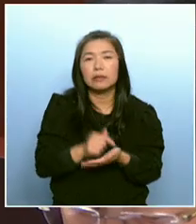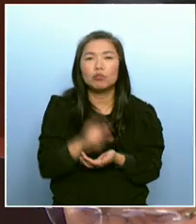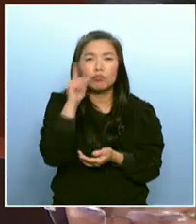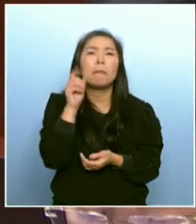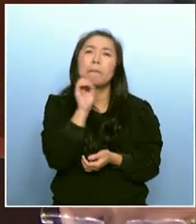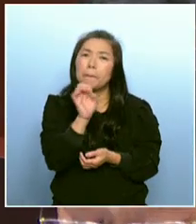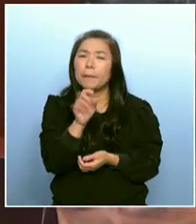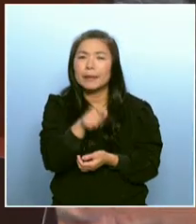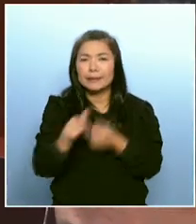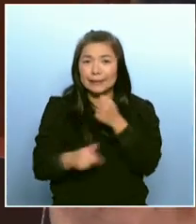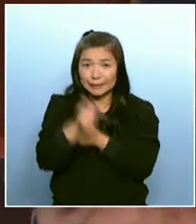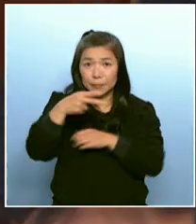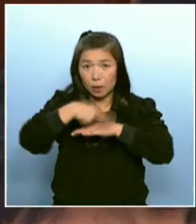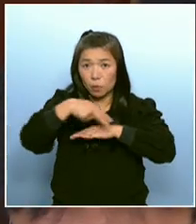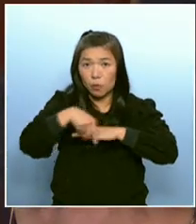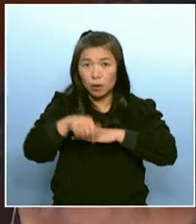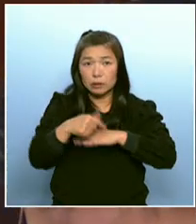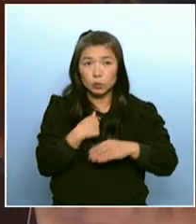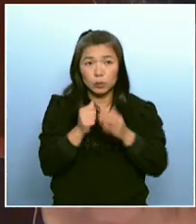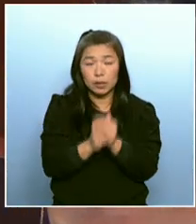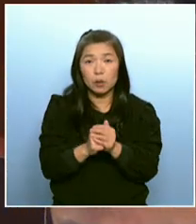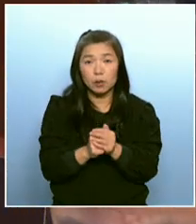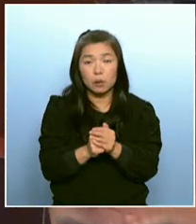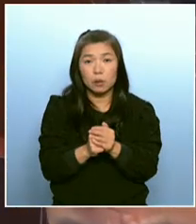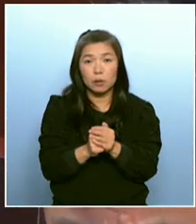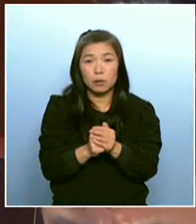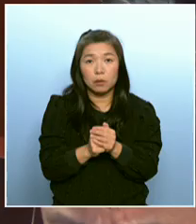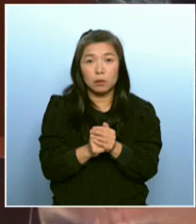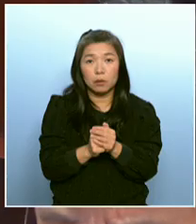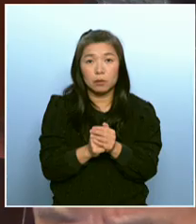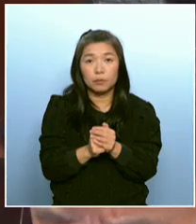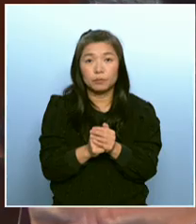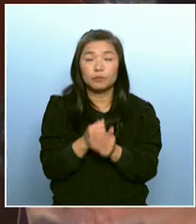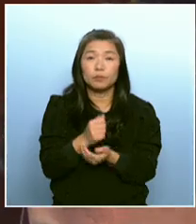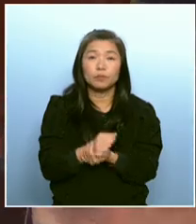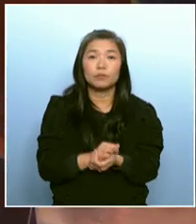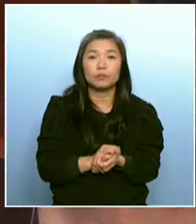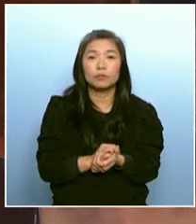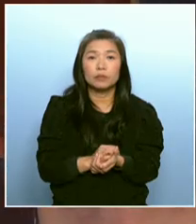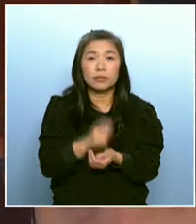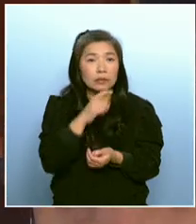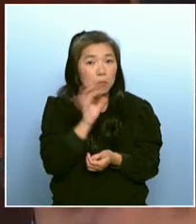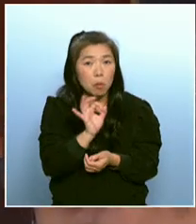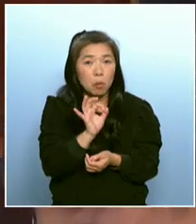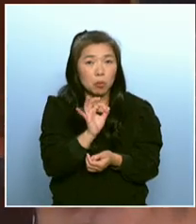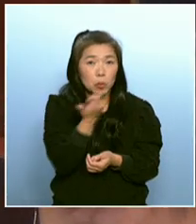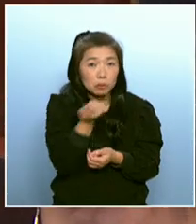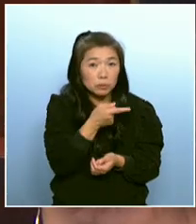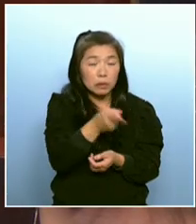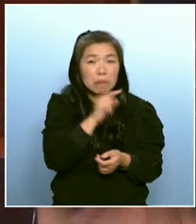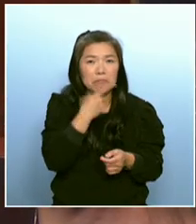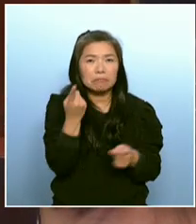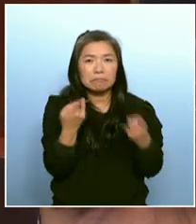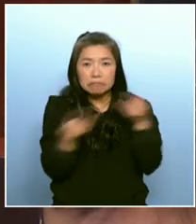there is a prerequisite of meeting the government's matching fund requirement. Well, I want to